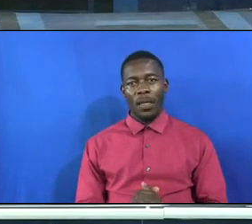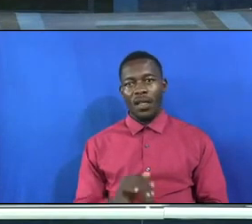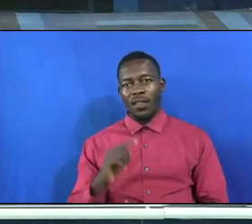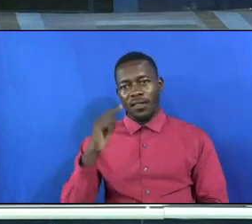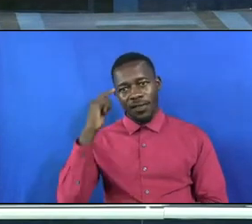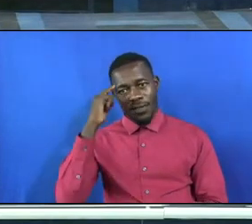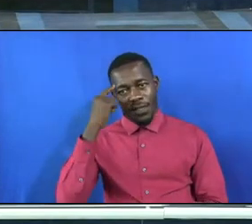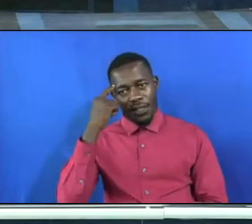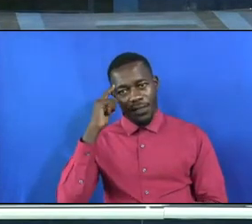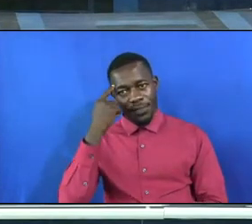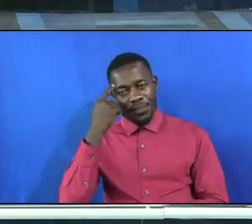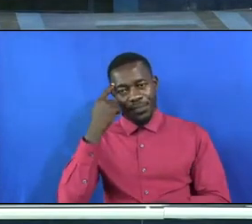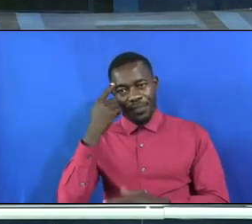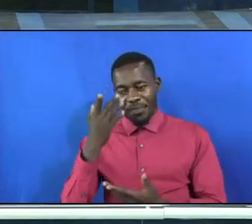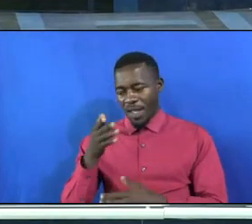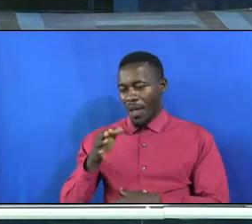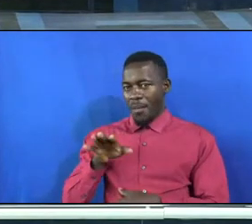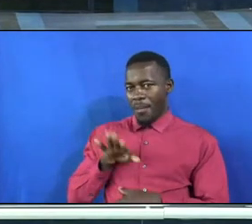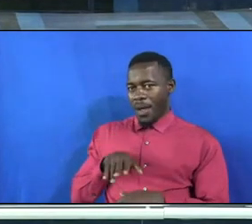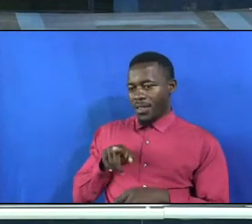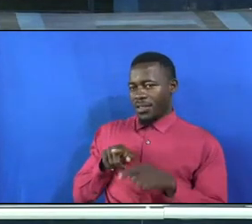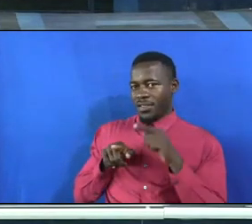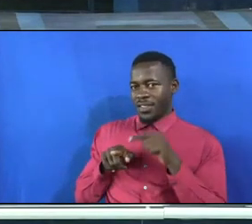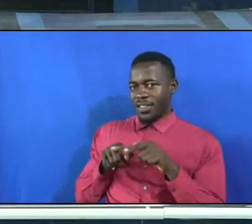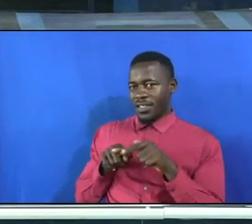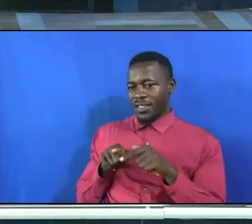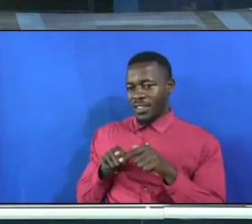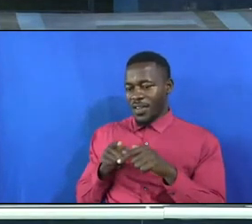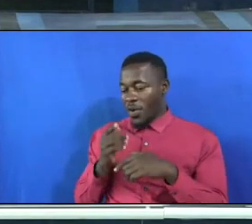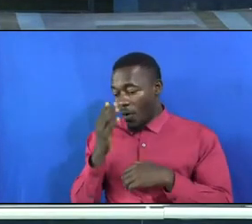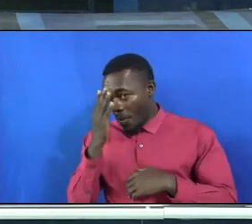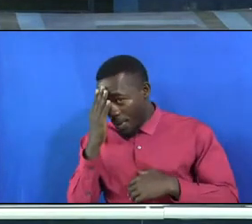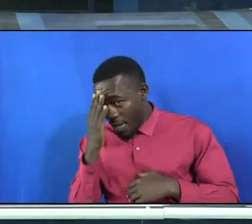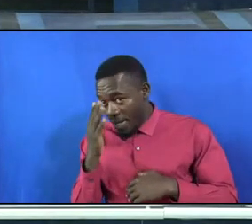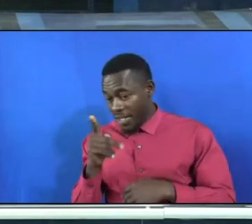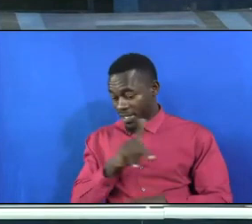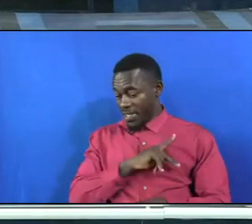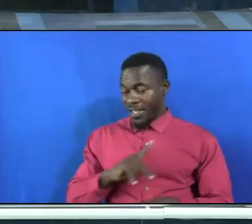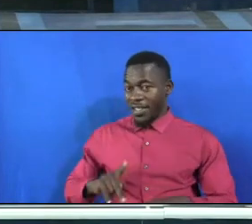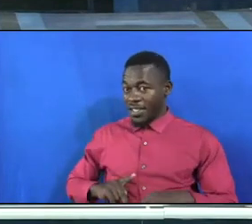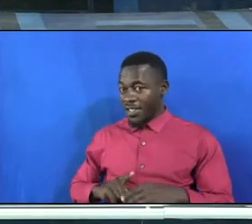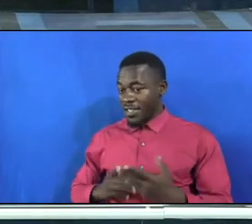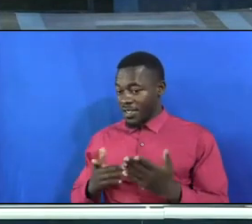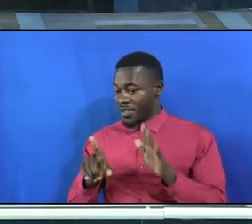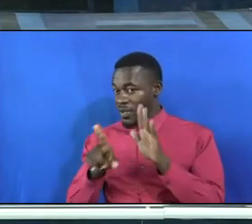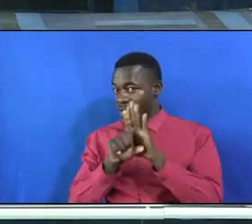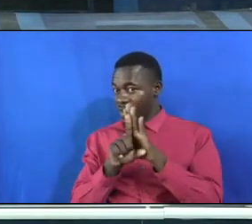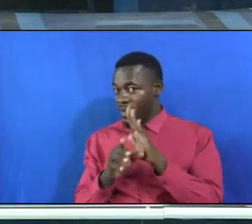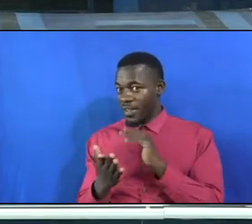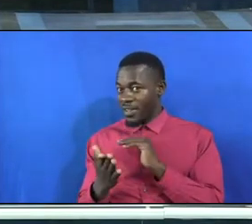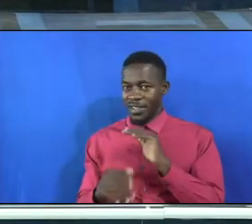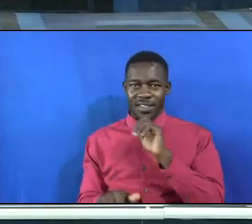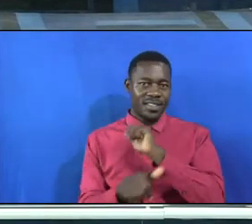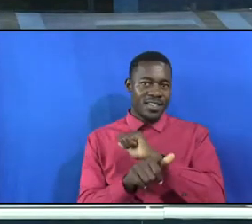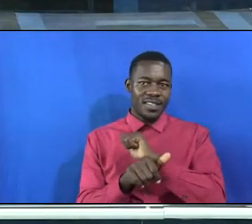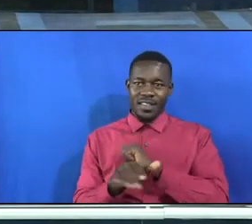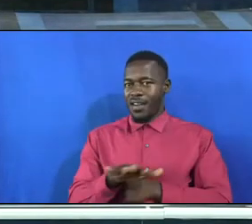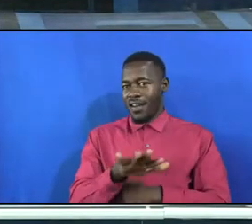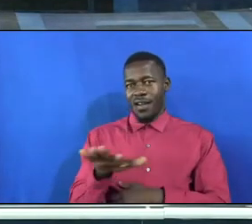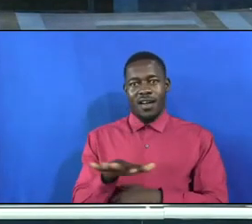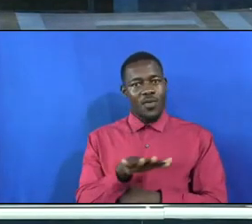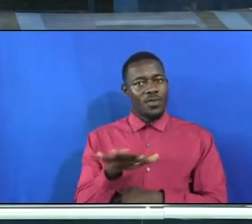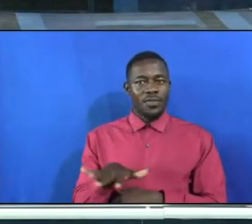these women would have sat on the other side and think, what will the king do? By the way, for